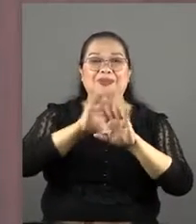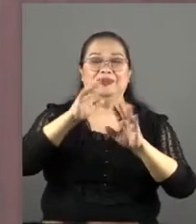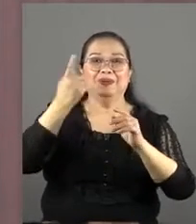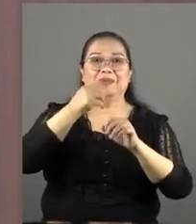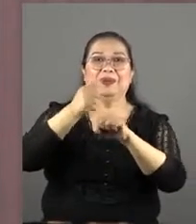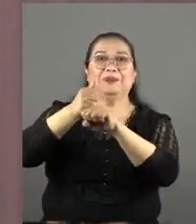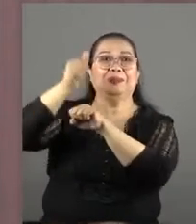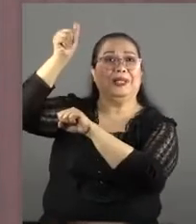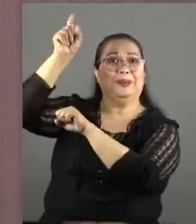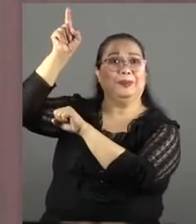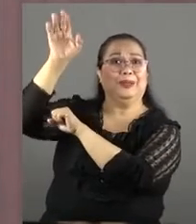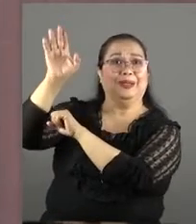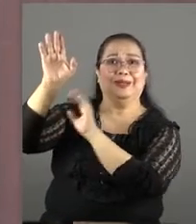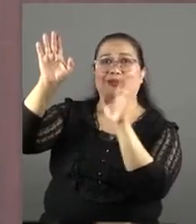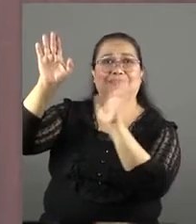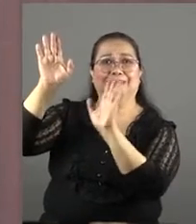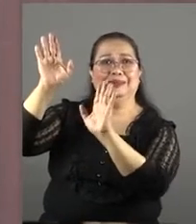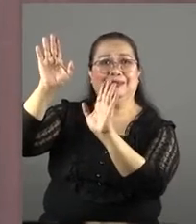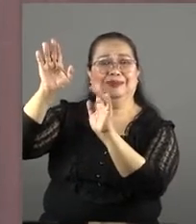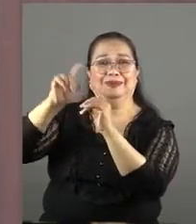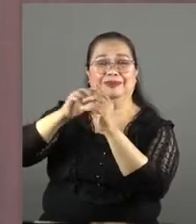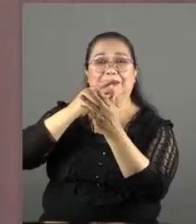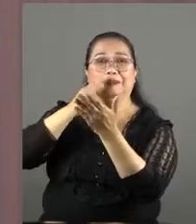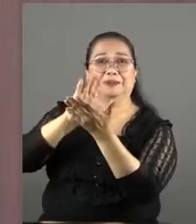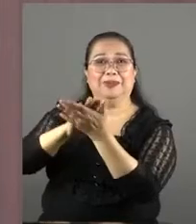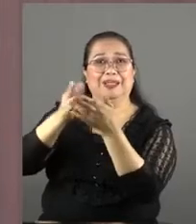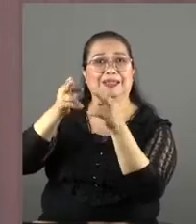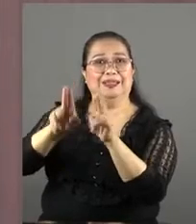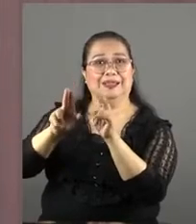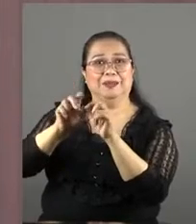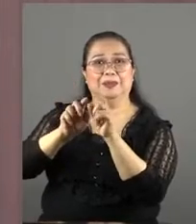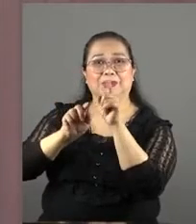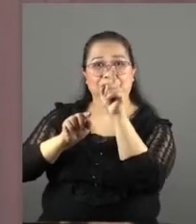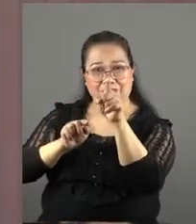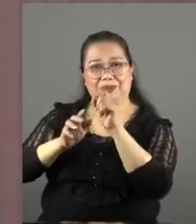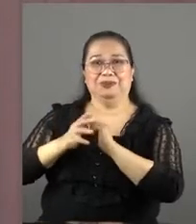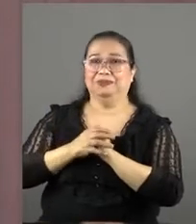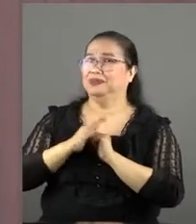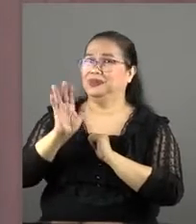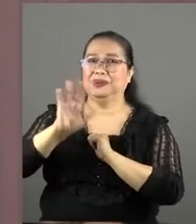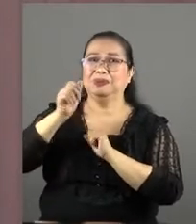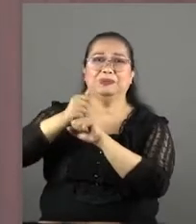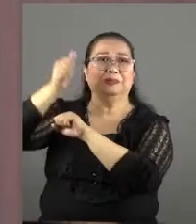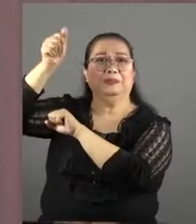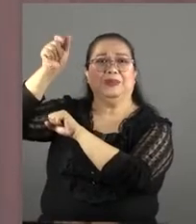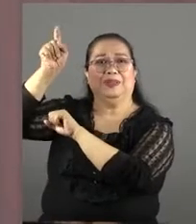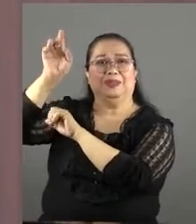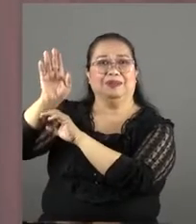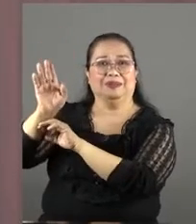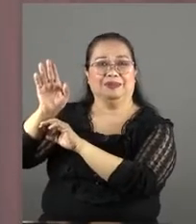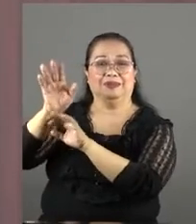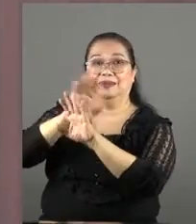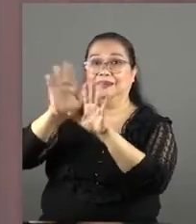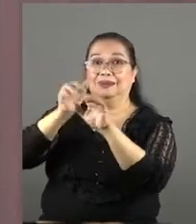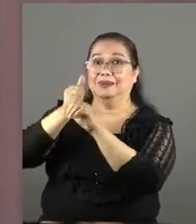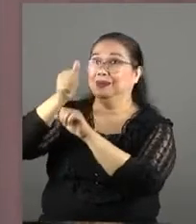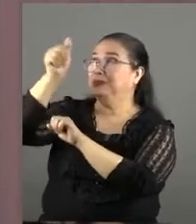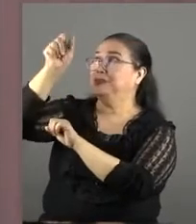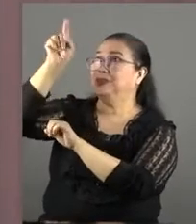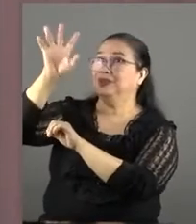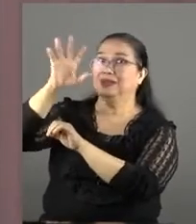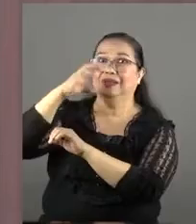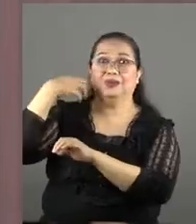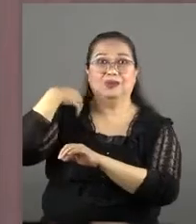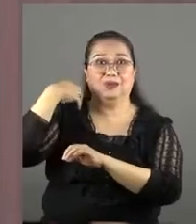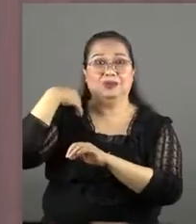blame God for every bad thing happening to you. And don't blame God when your boss